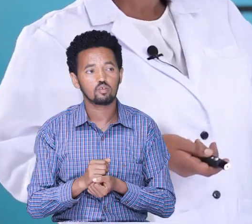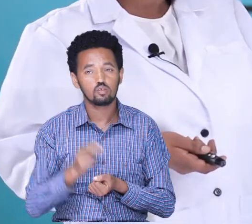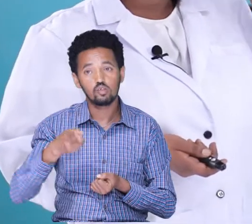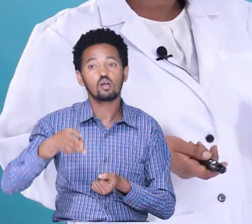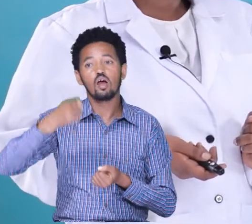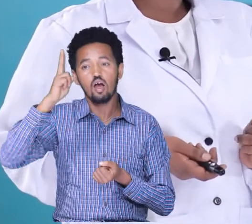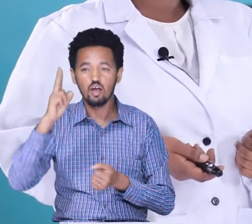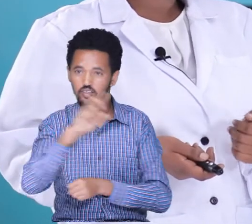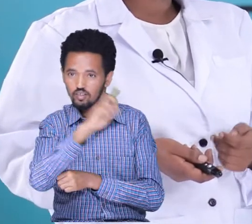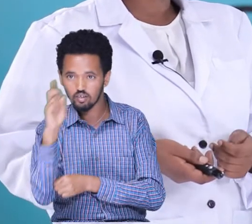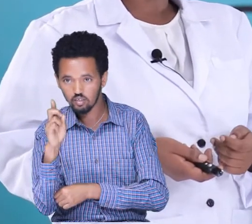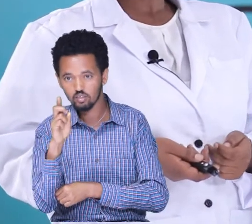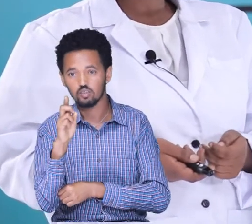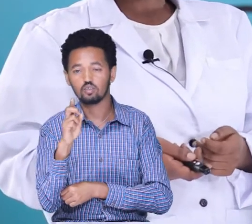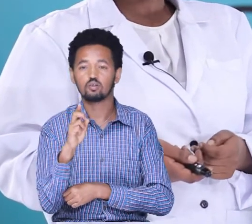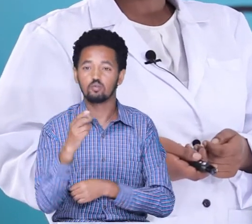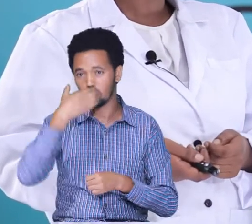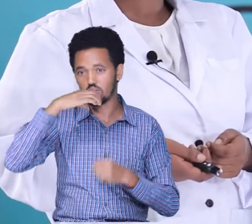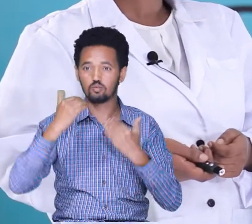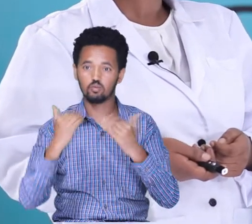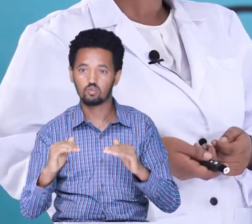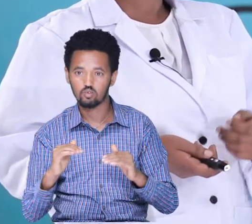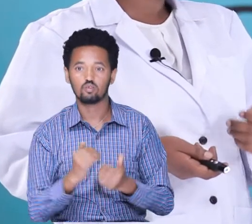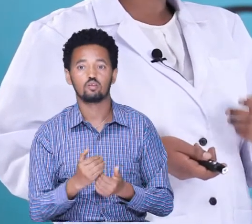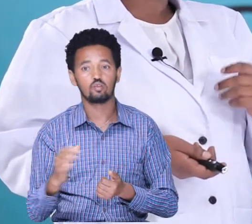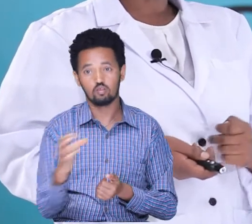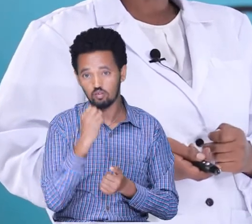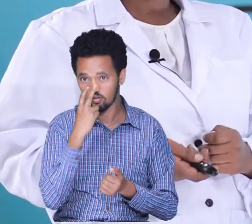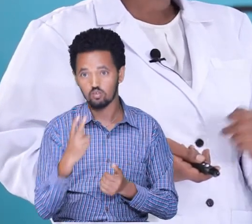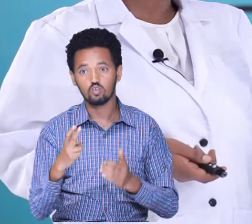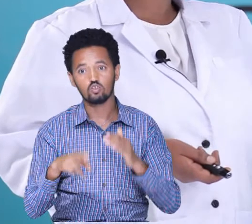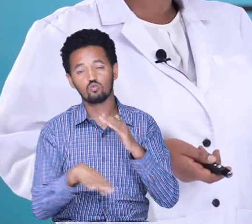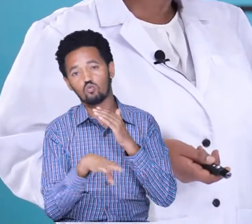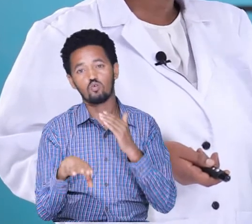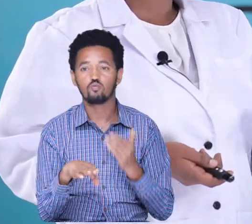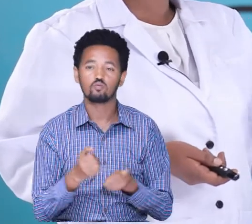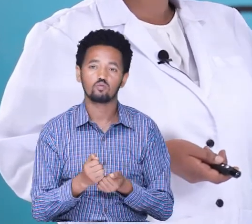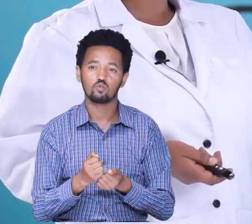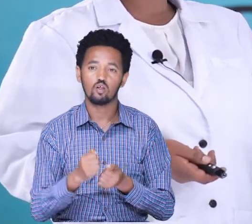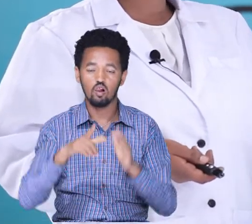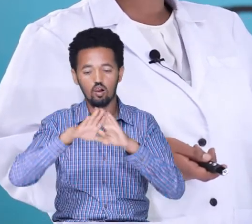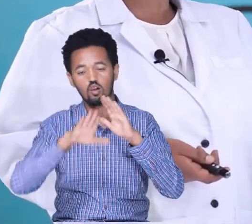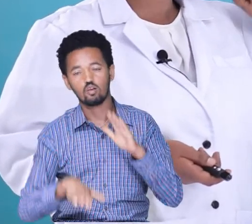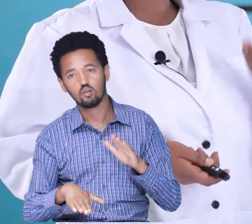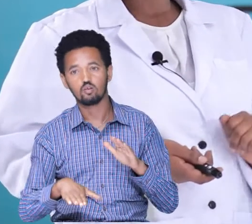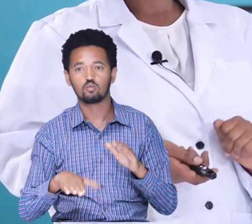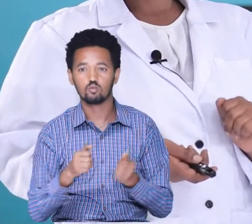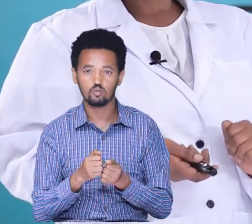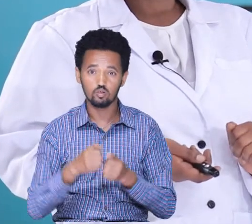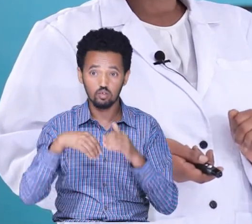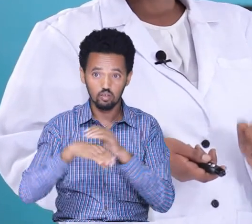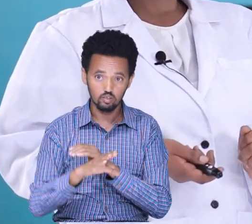High daily temperature in its northern section throughout the year and lower temperature in the south and